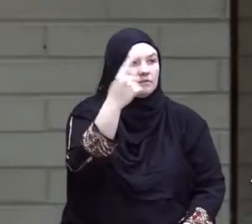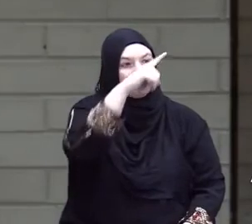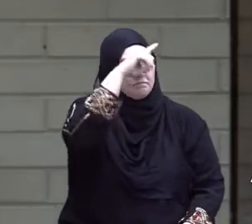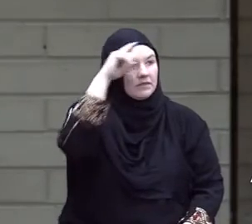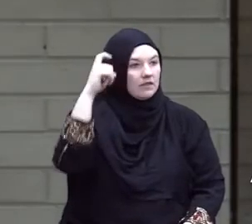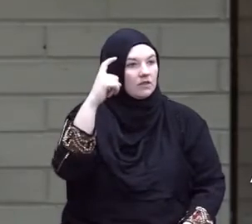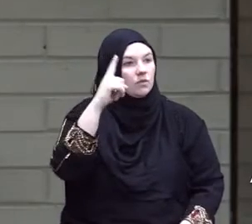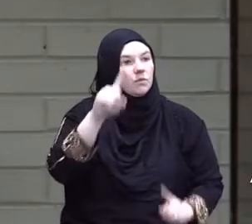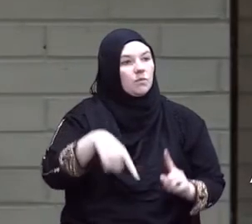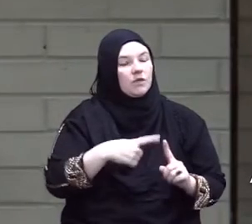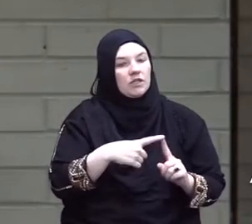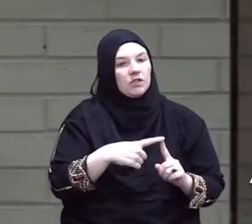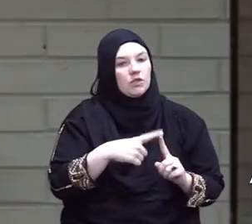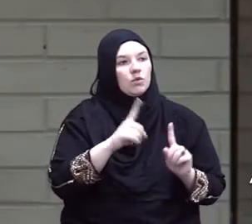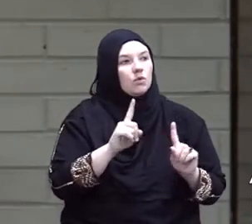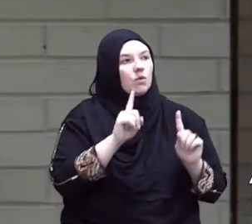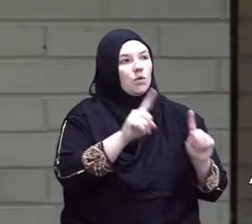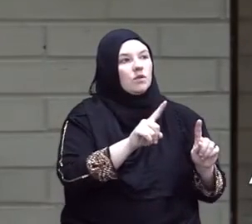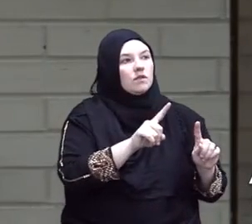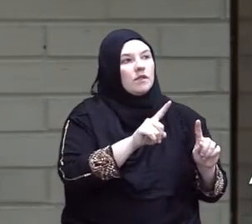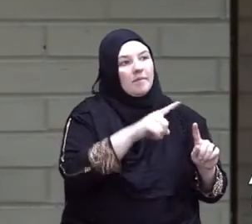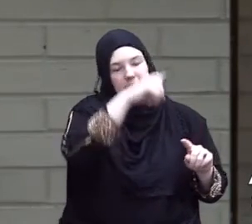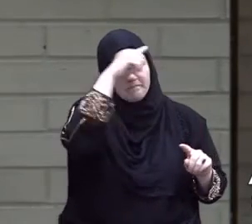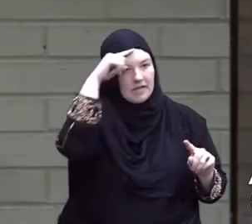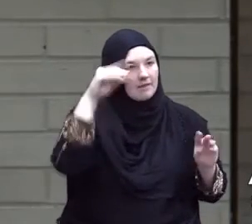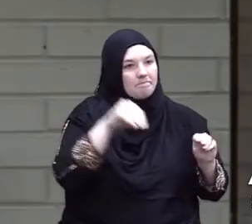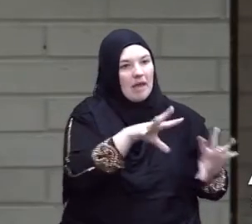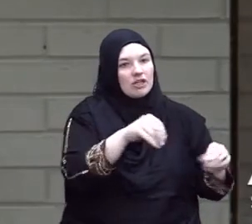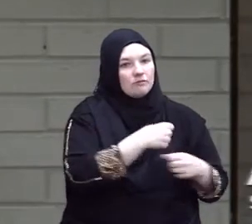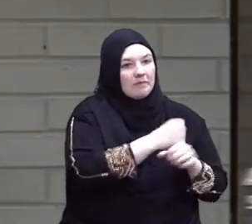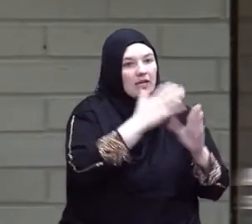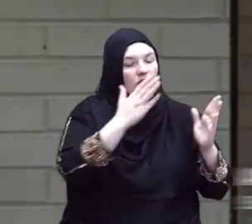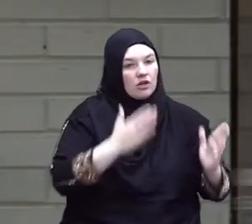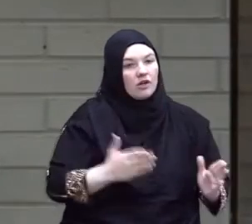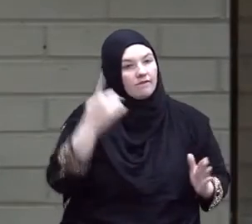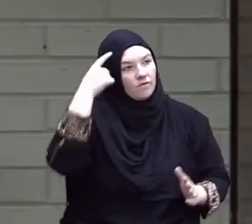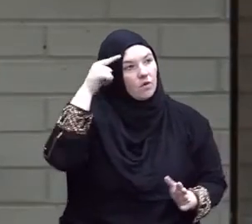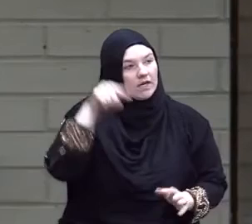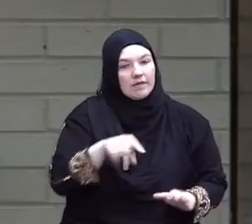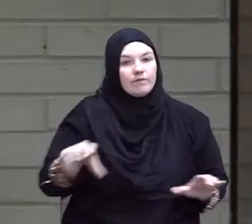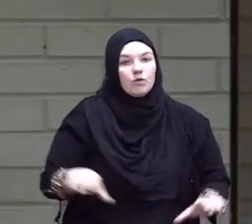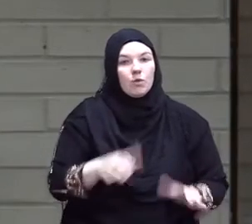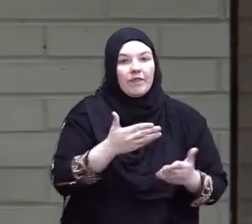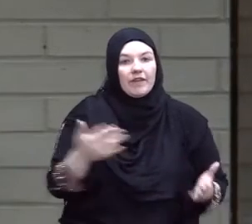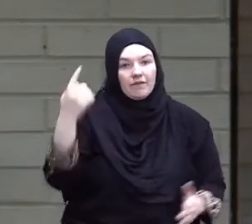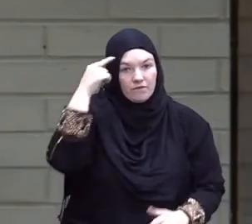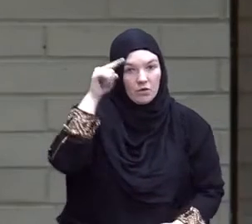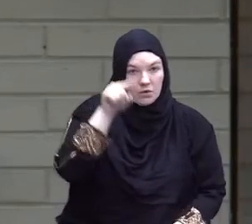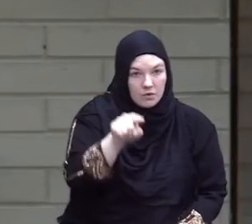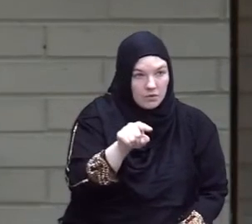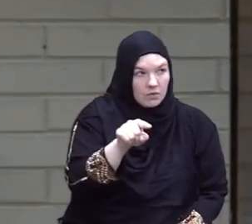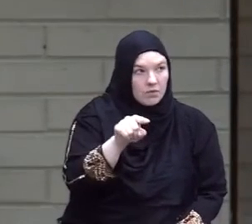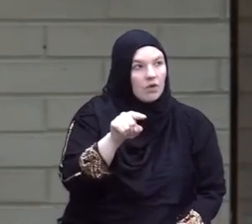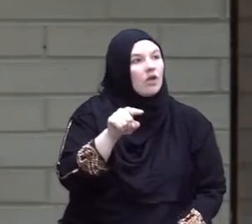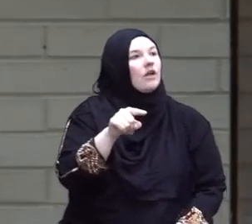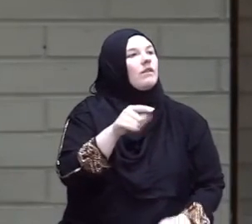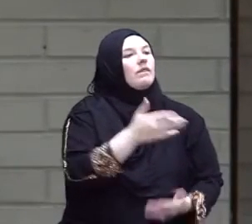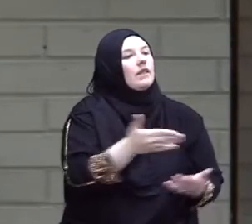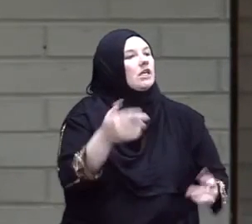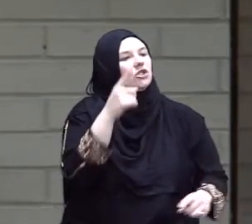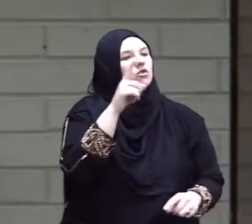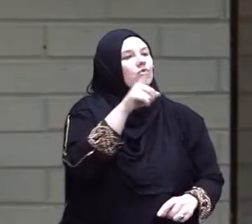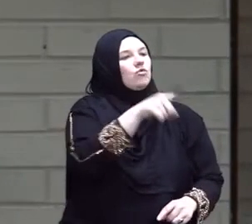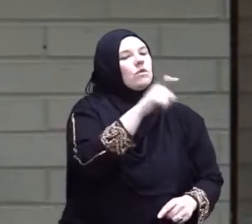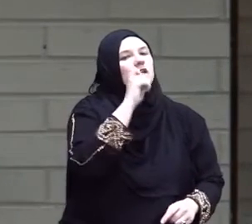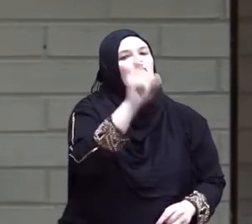Why? Because you go to the black magic maker for him to do things for you that